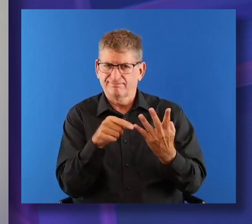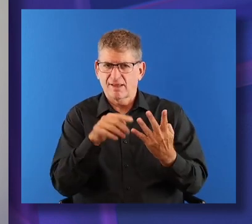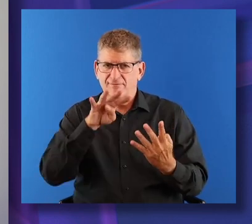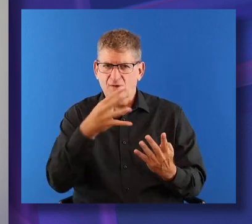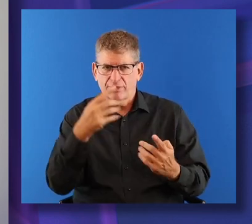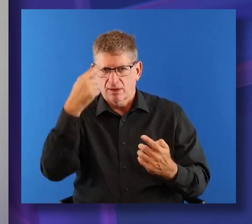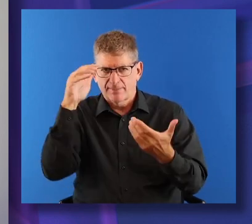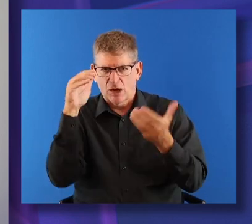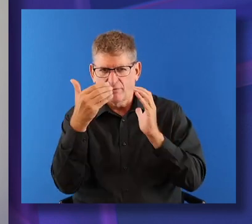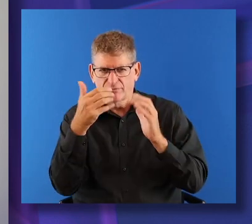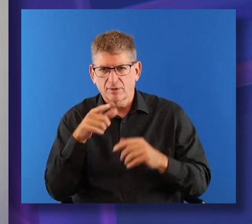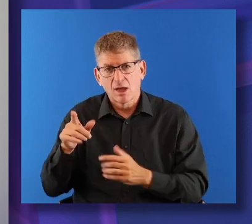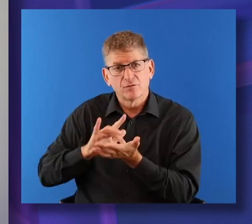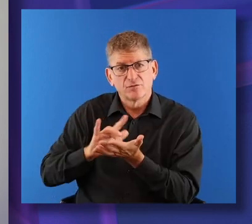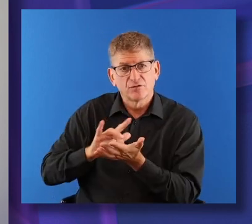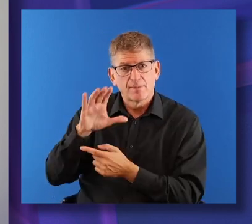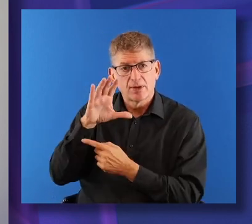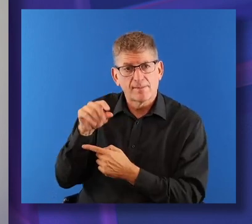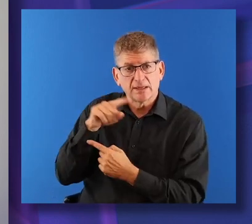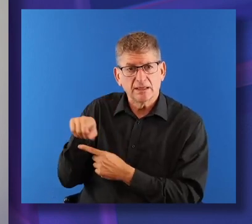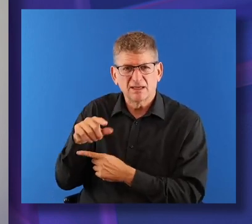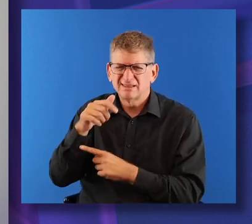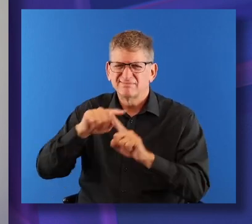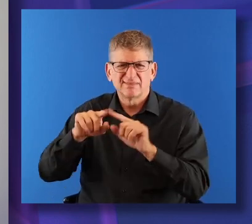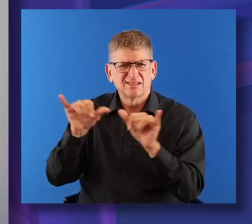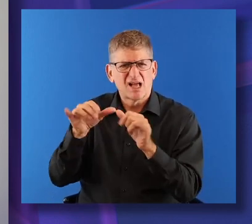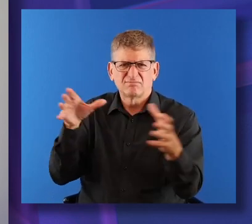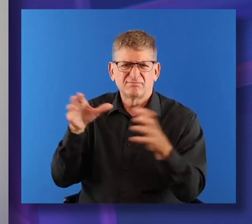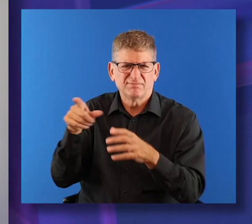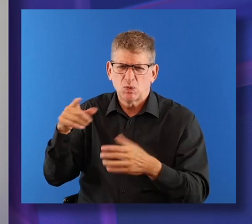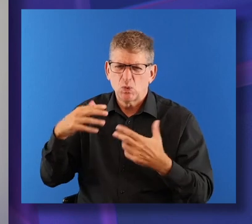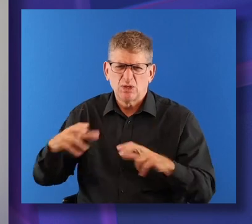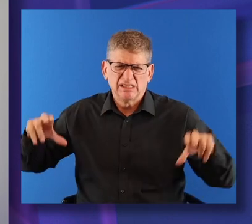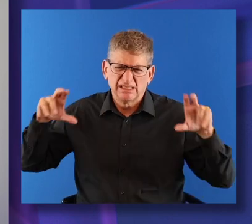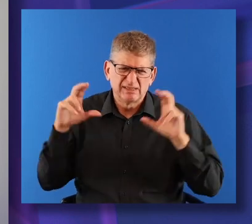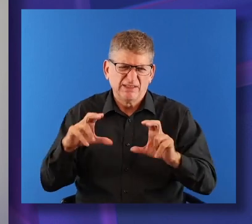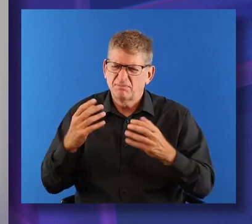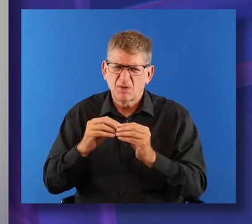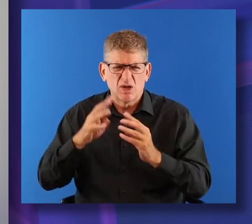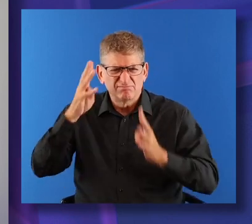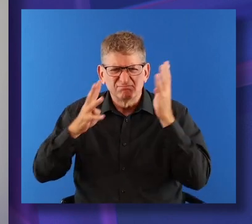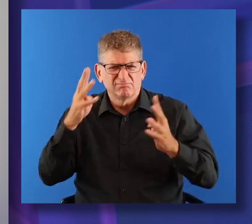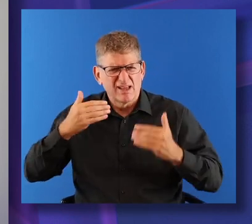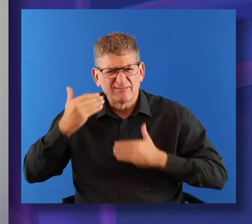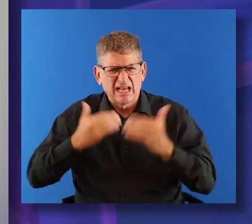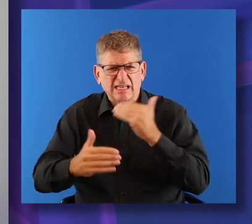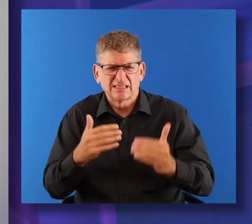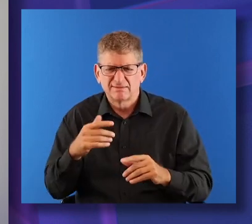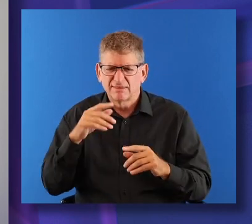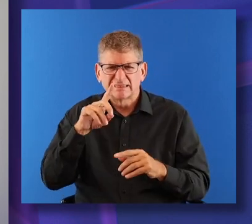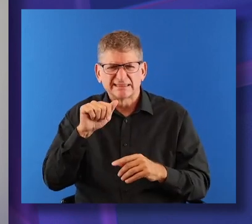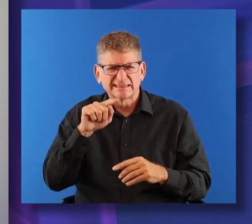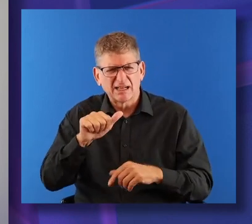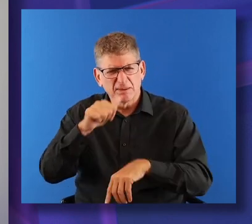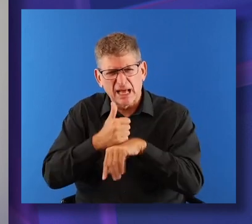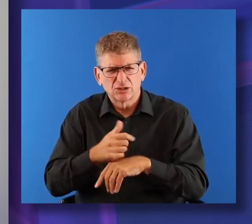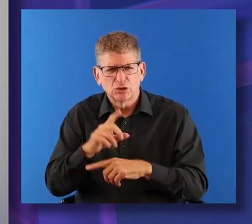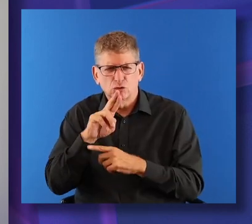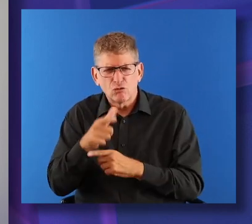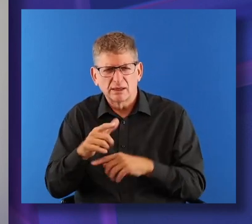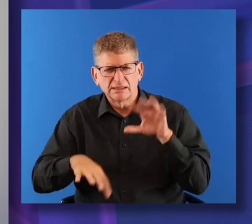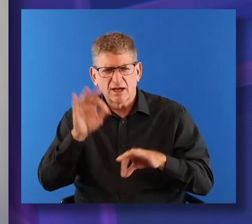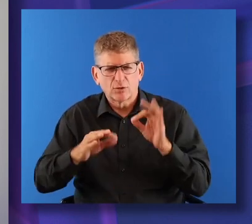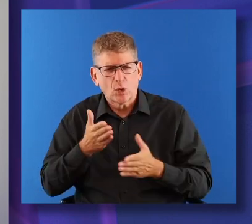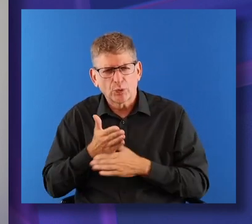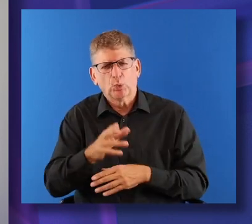companies of all sizes are making significant advances in data-driven drug discovery through making internal and external data sets